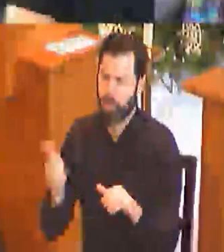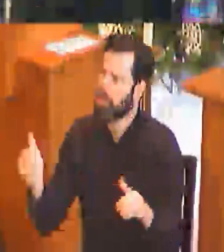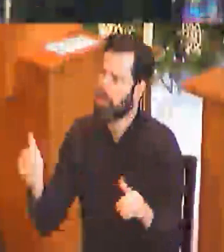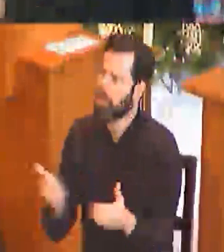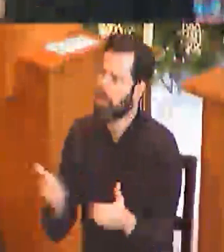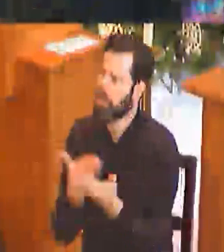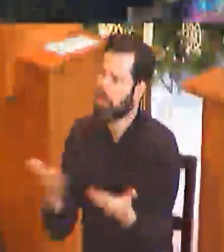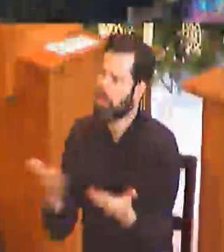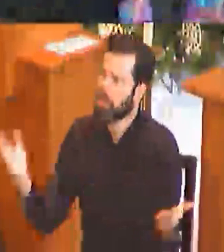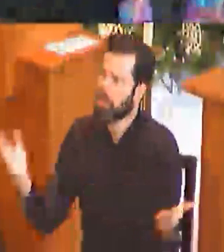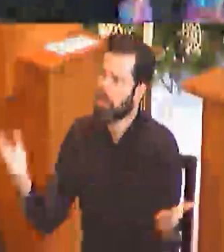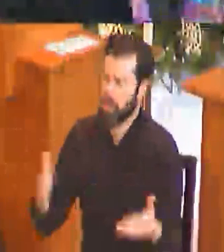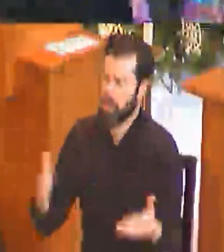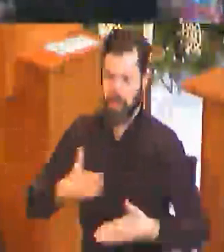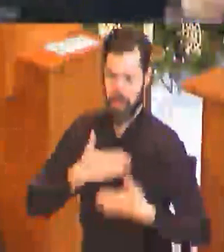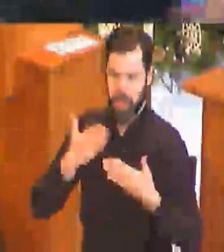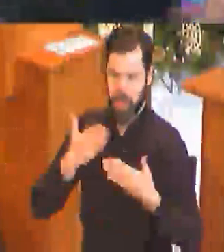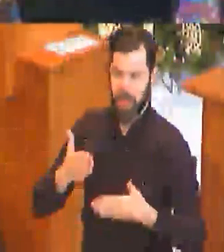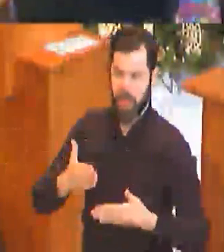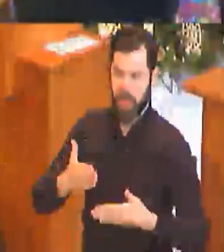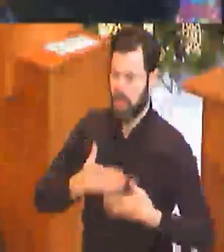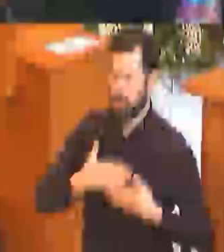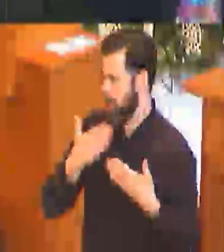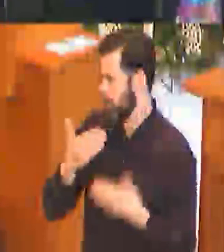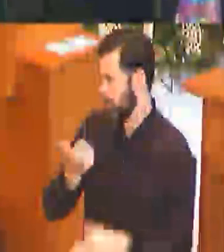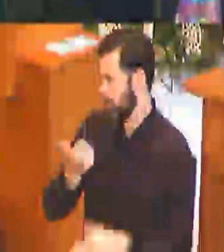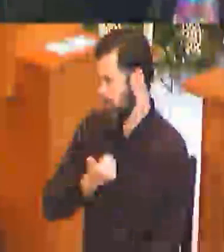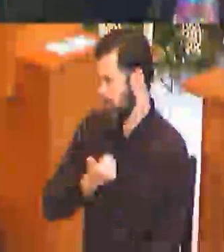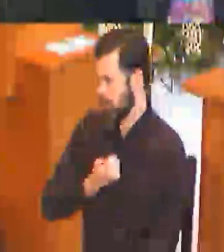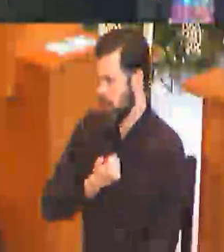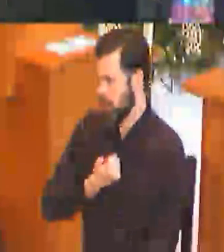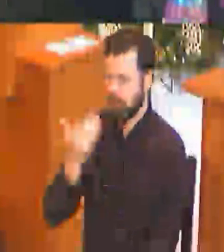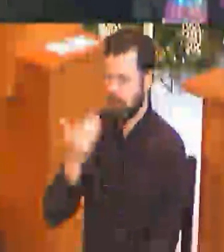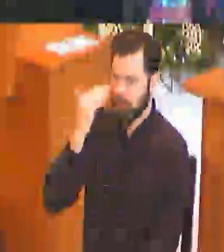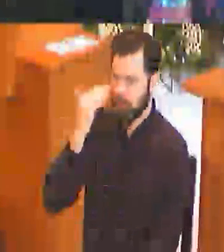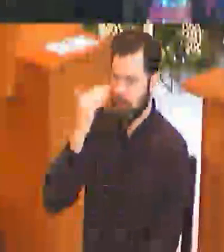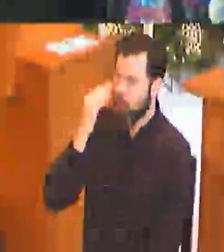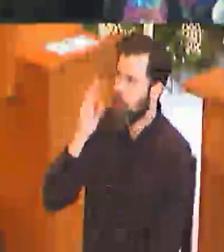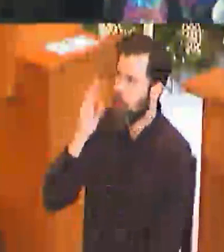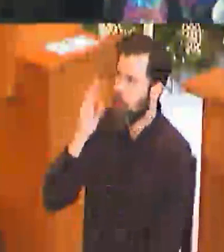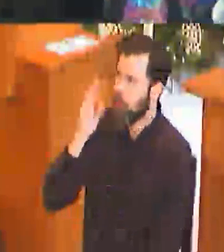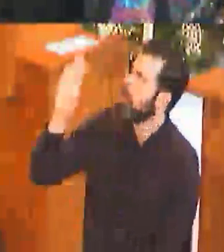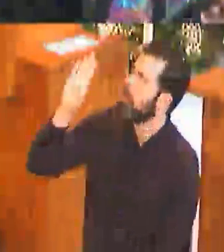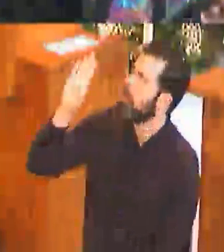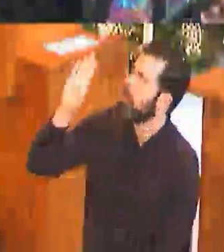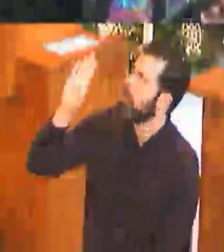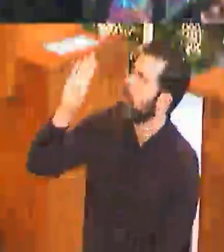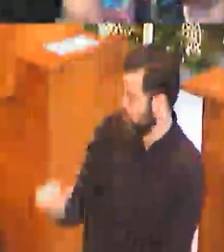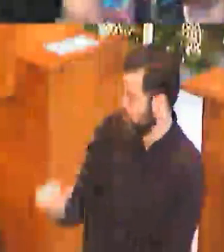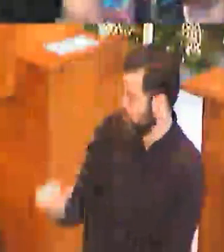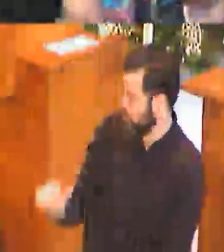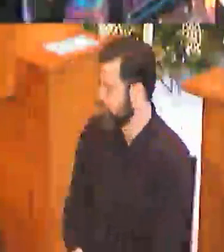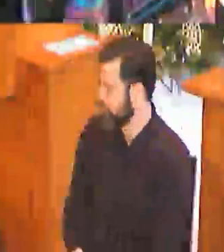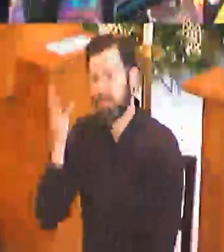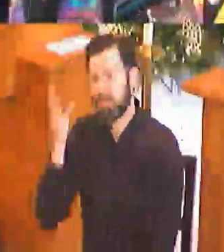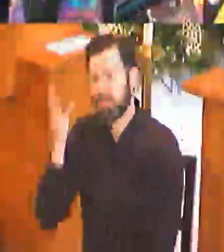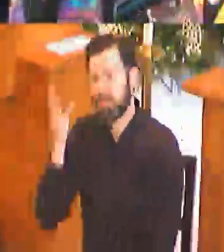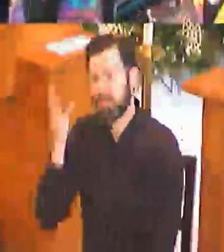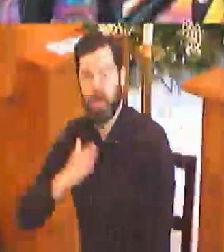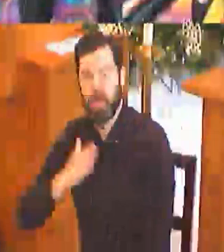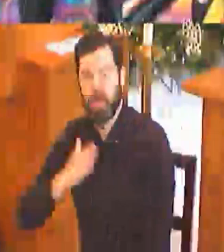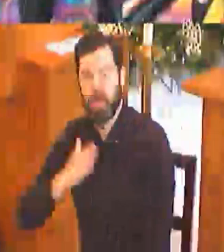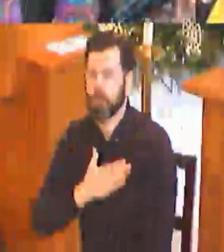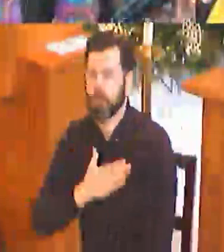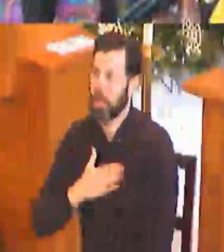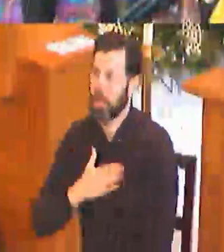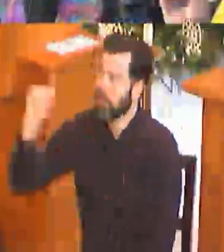just to know that I'm God's child. God is my portion, God is my rock, the